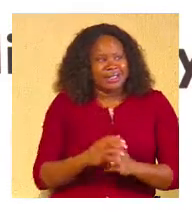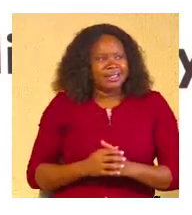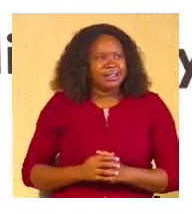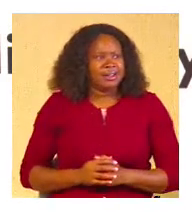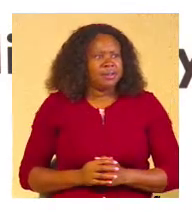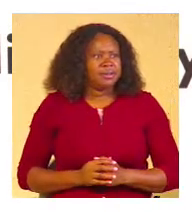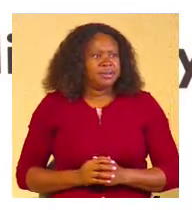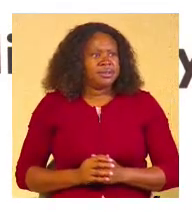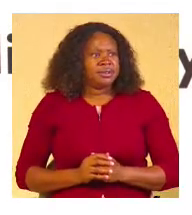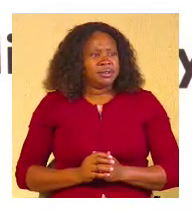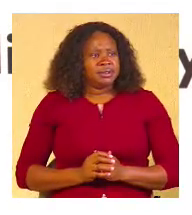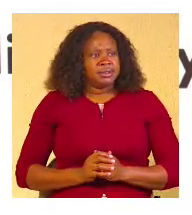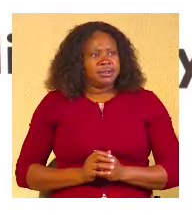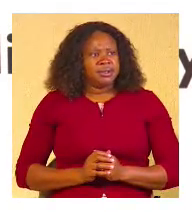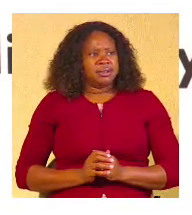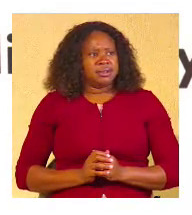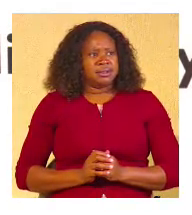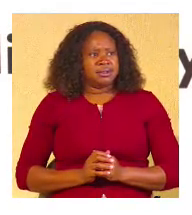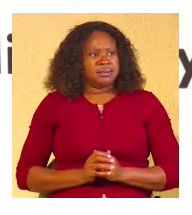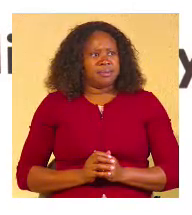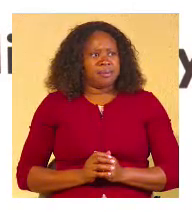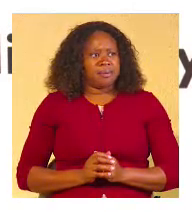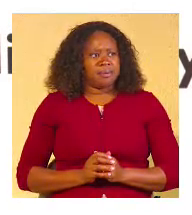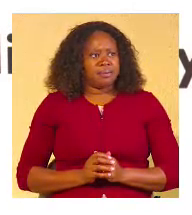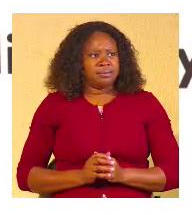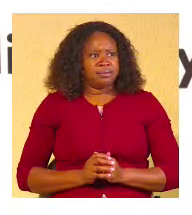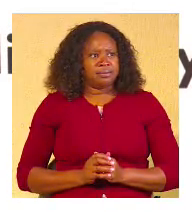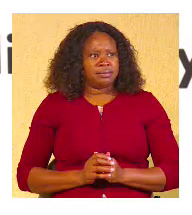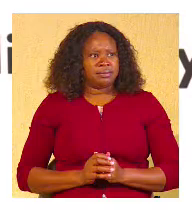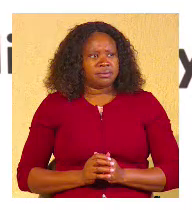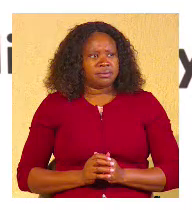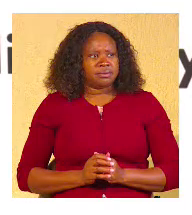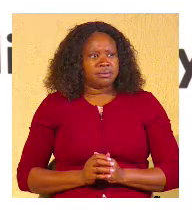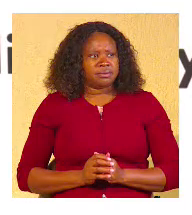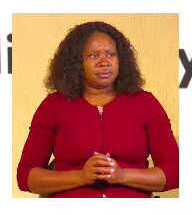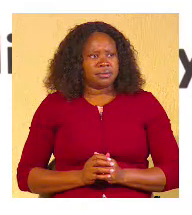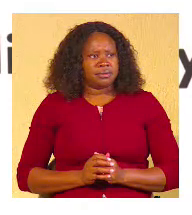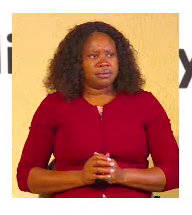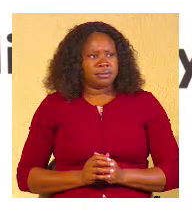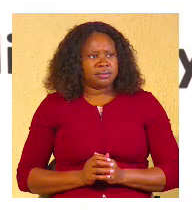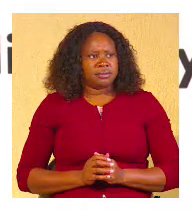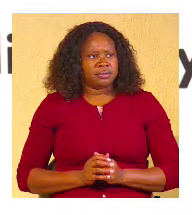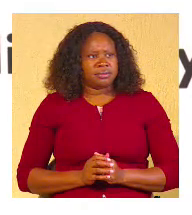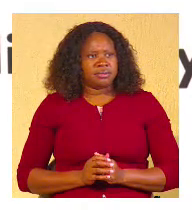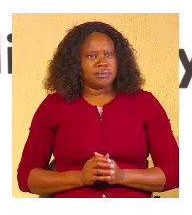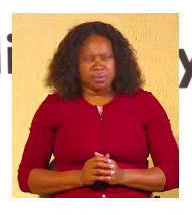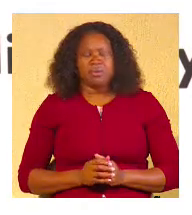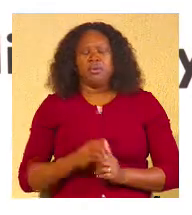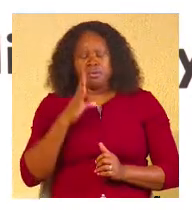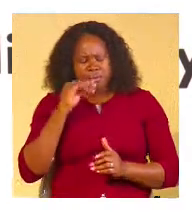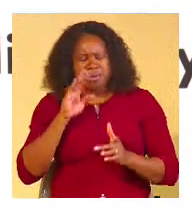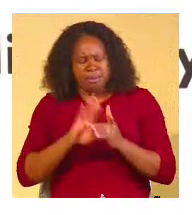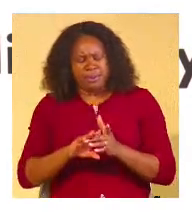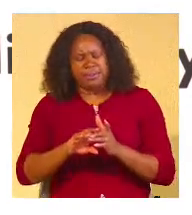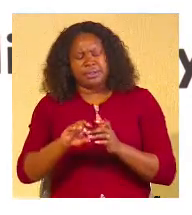sure if he referred to the income, the EIG, the grant because he did allude to